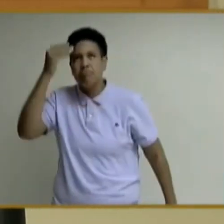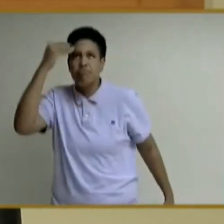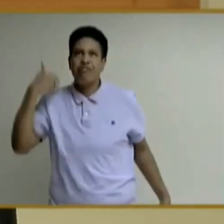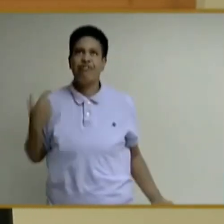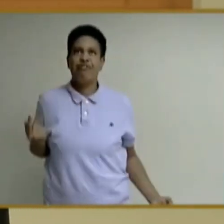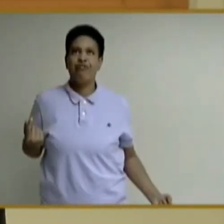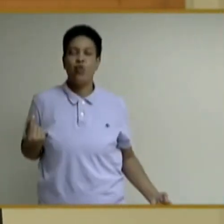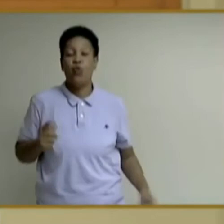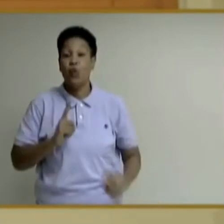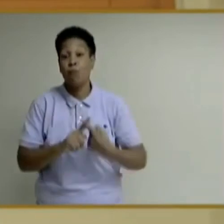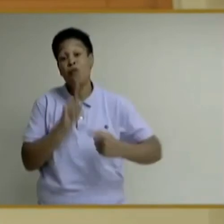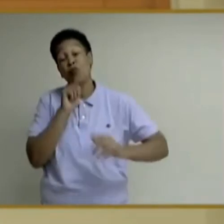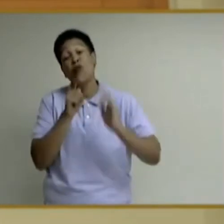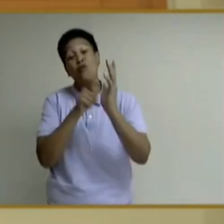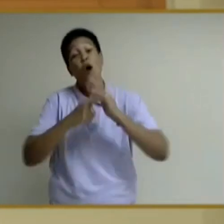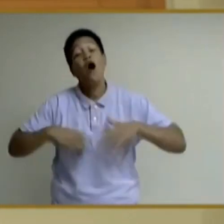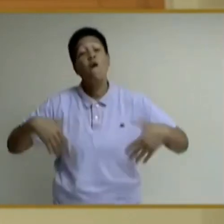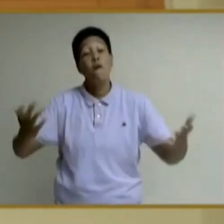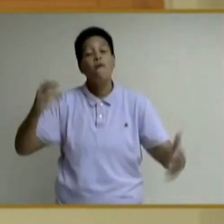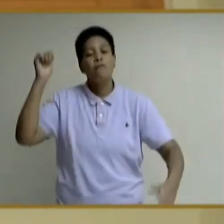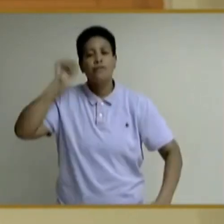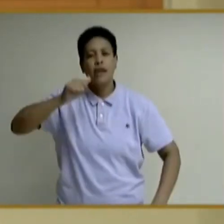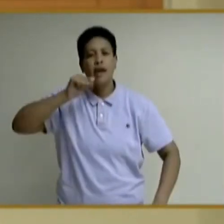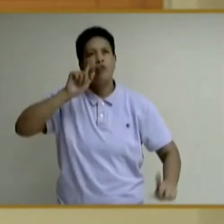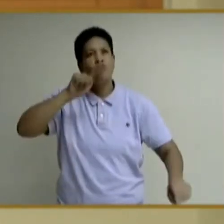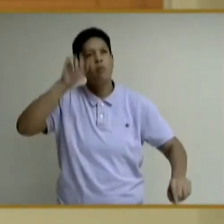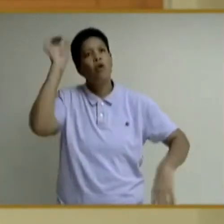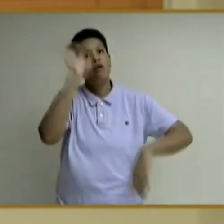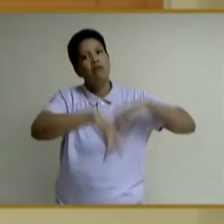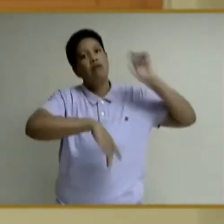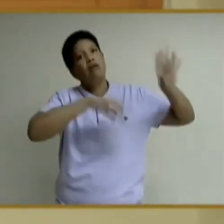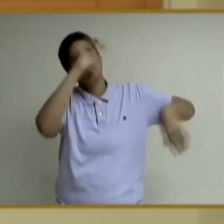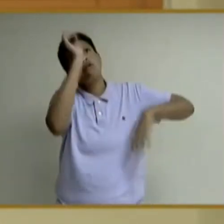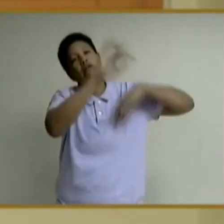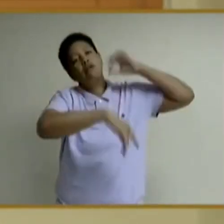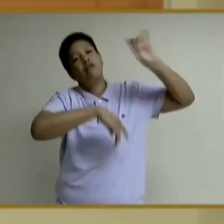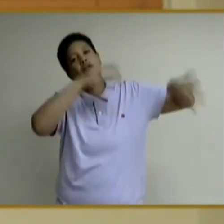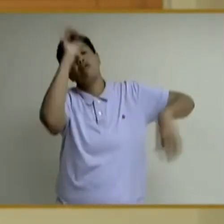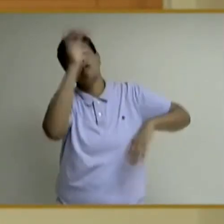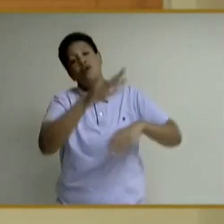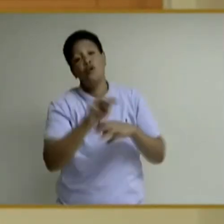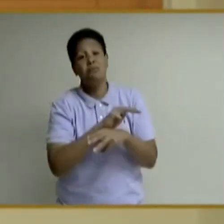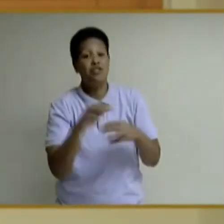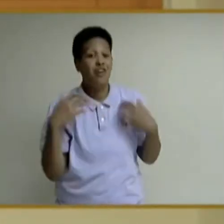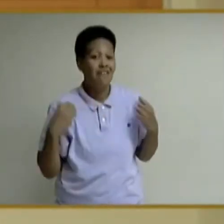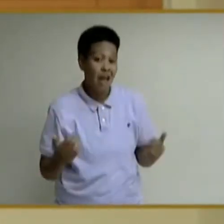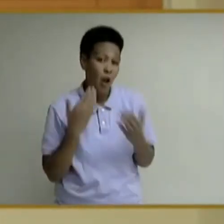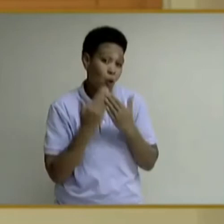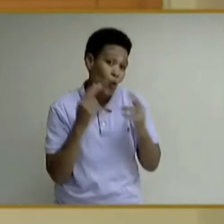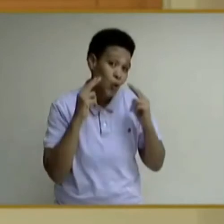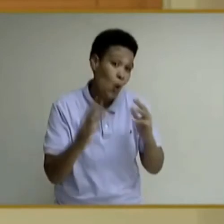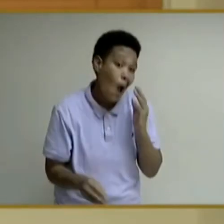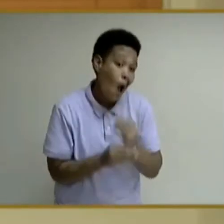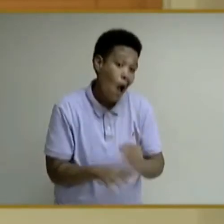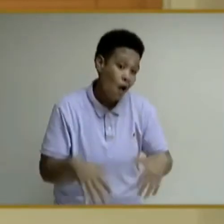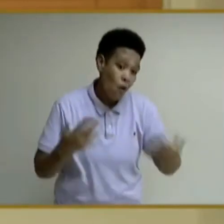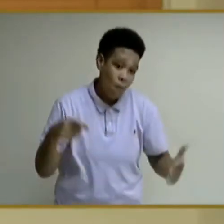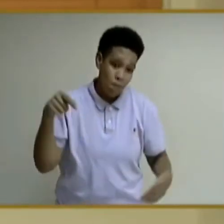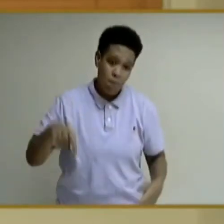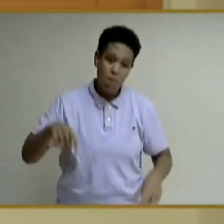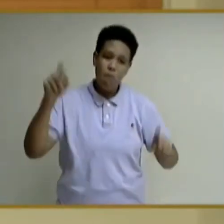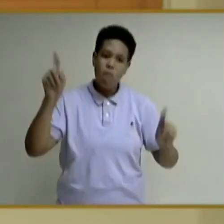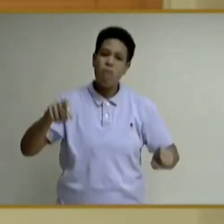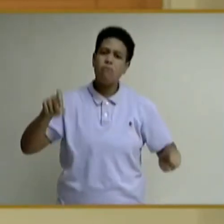also going to require daily reporting to the Ministry of Health. Good news too, this test is very